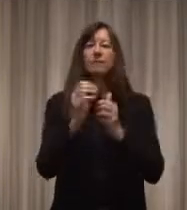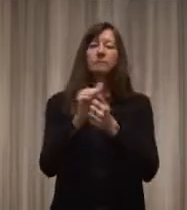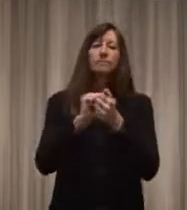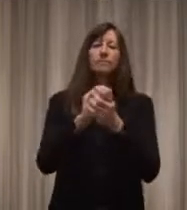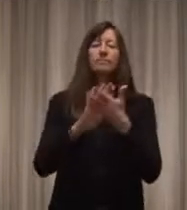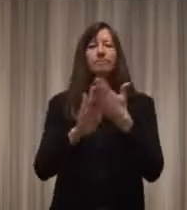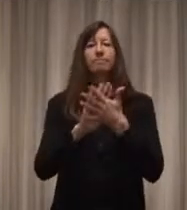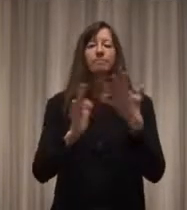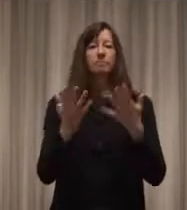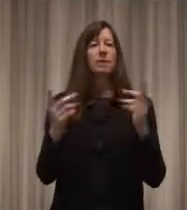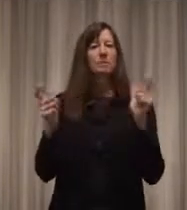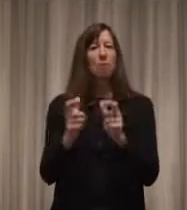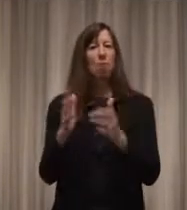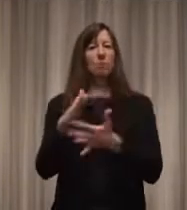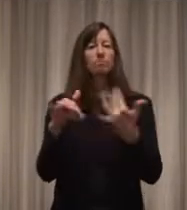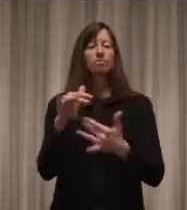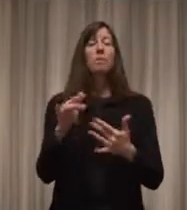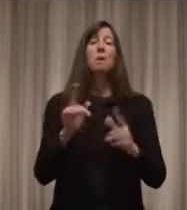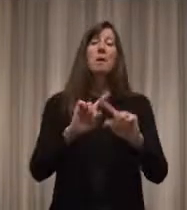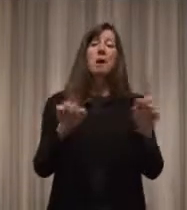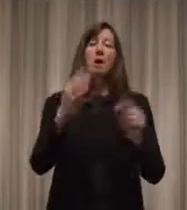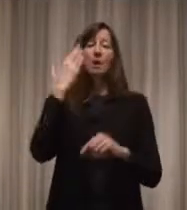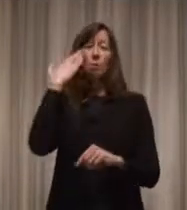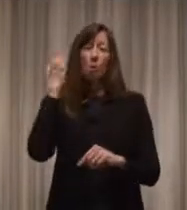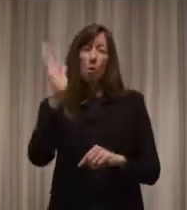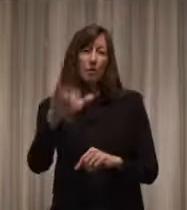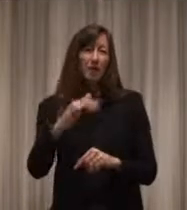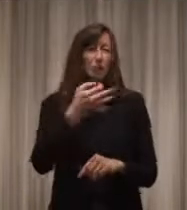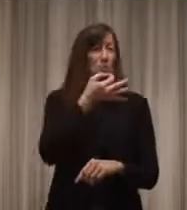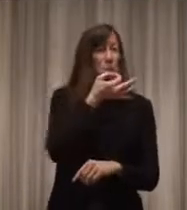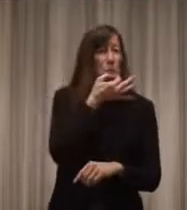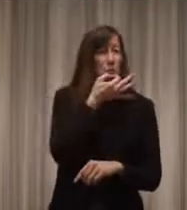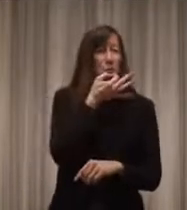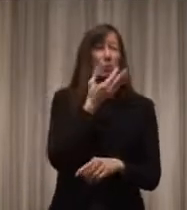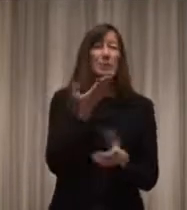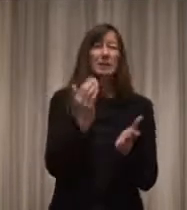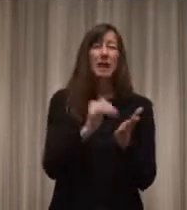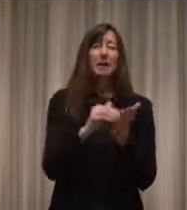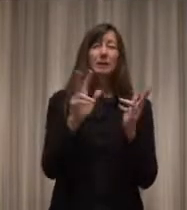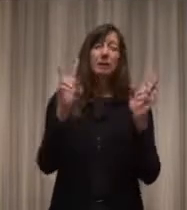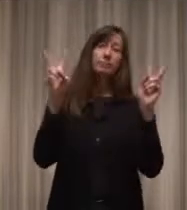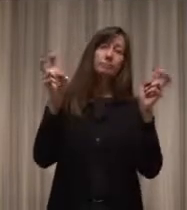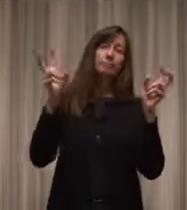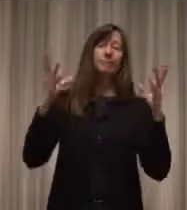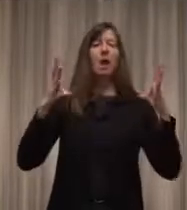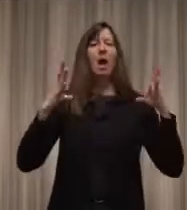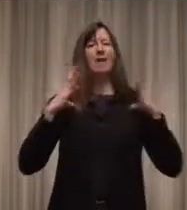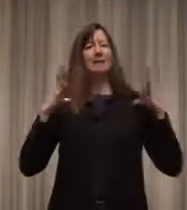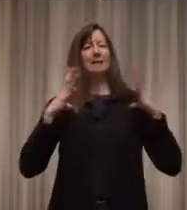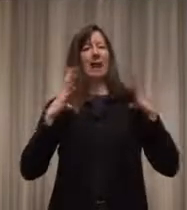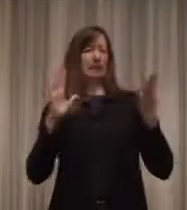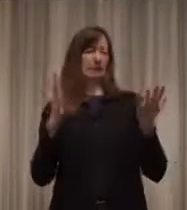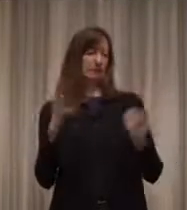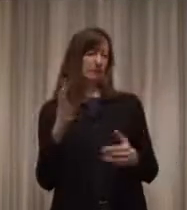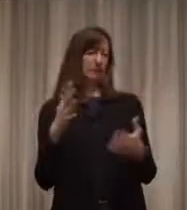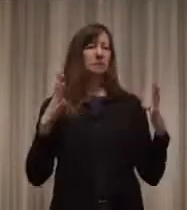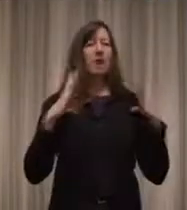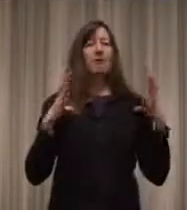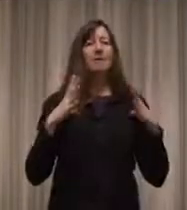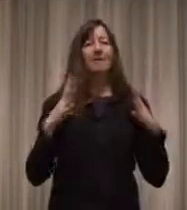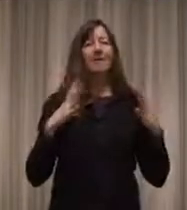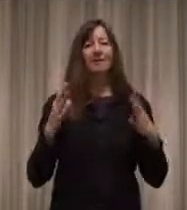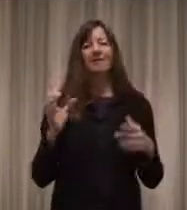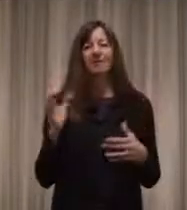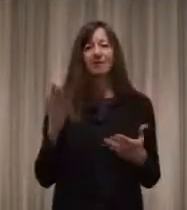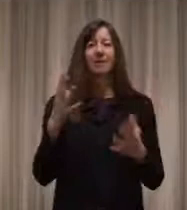up this next weekend. And I know that that's, again, an opportunity where people get together.